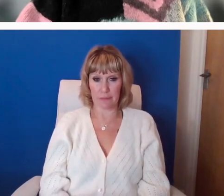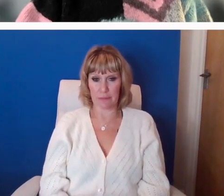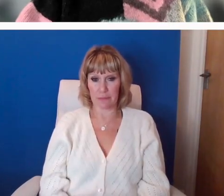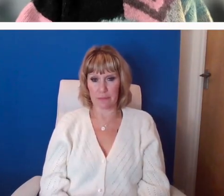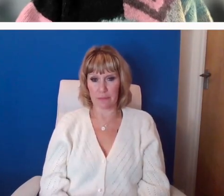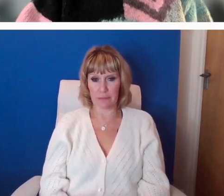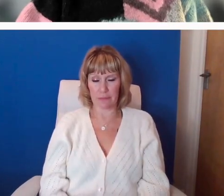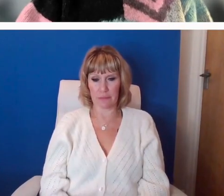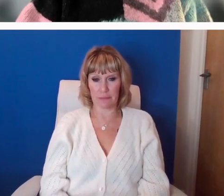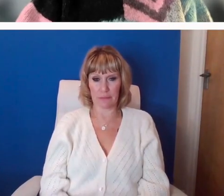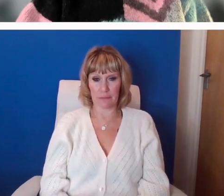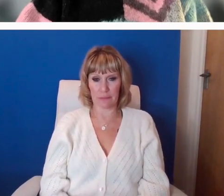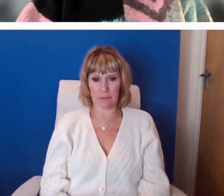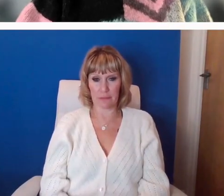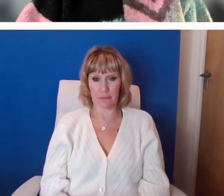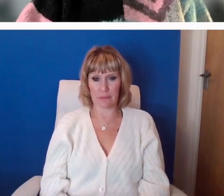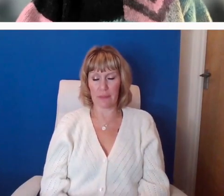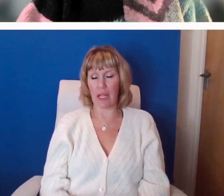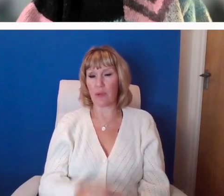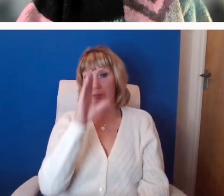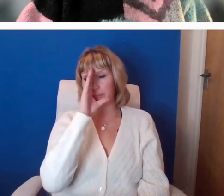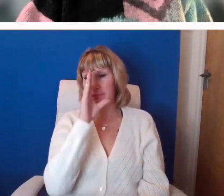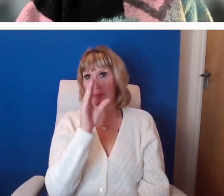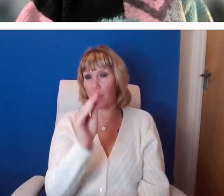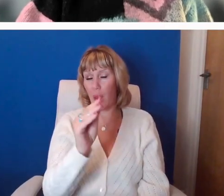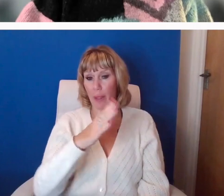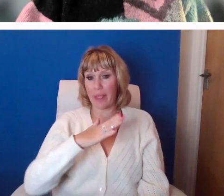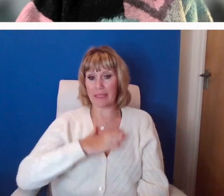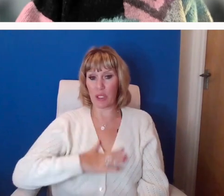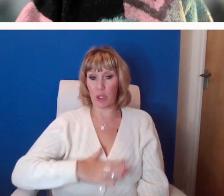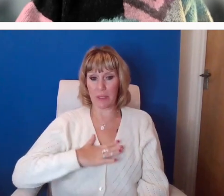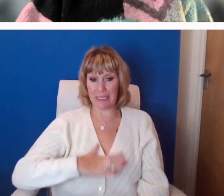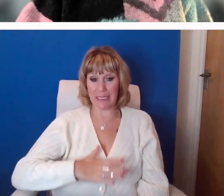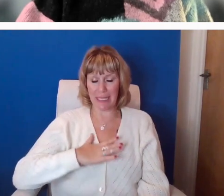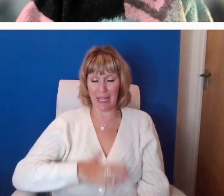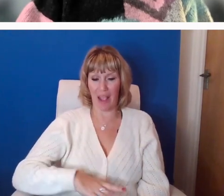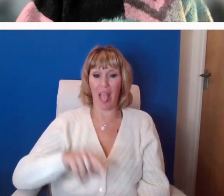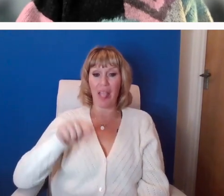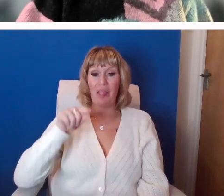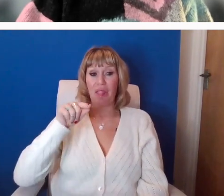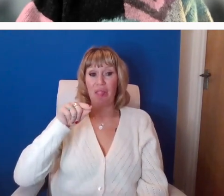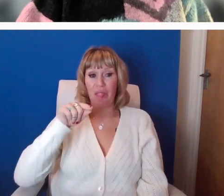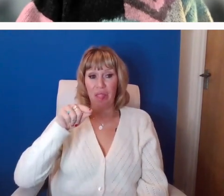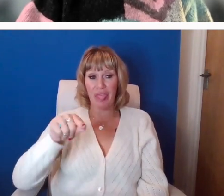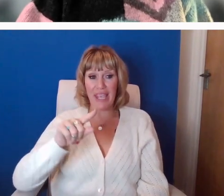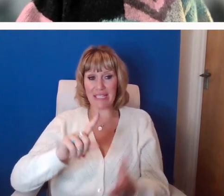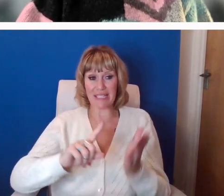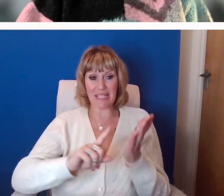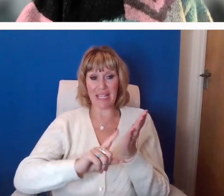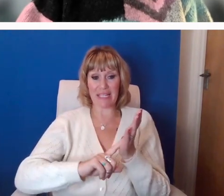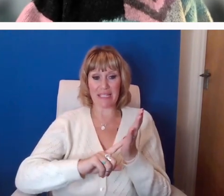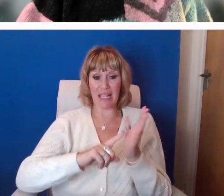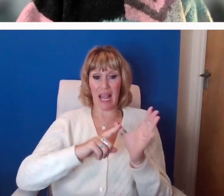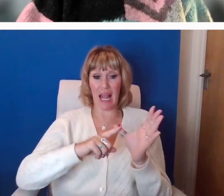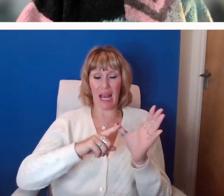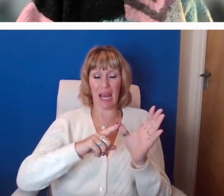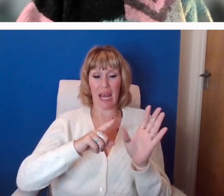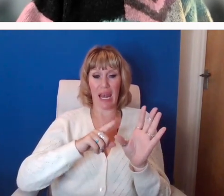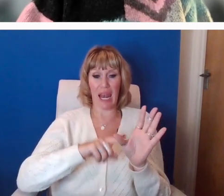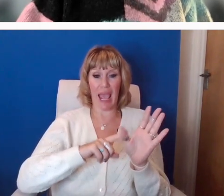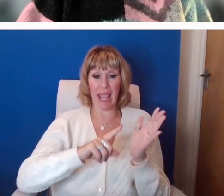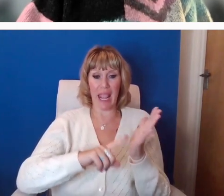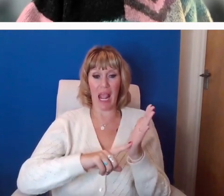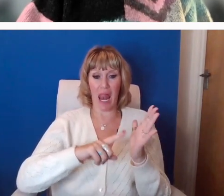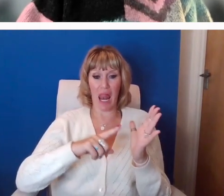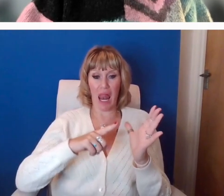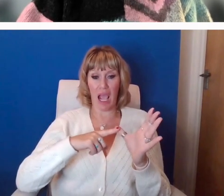And word of warning, here is some nudity. So this is Layla Glantz's self-portrait. I think it's